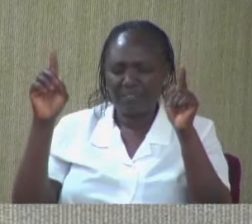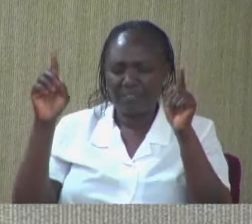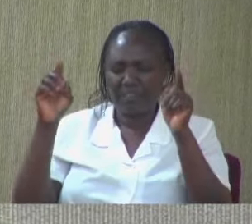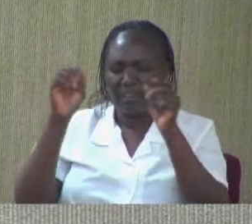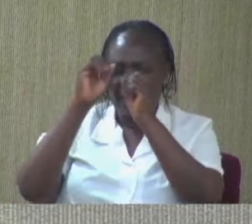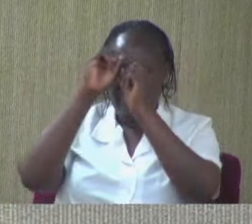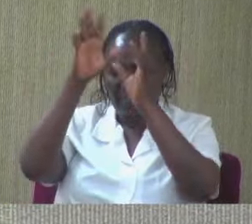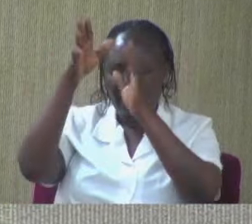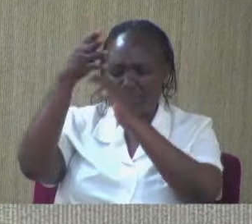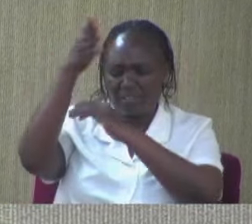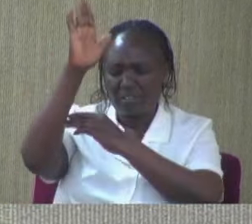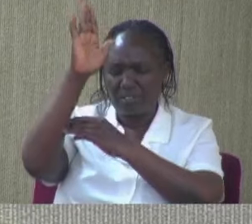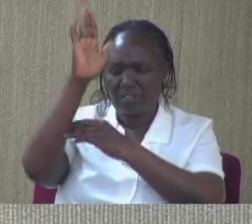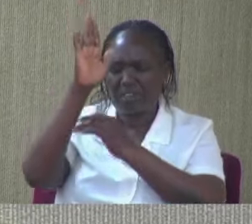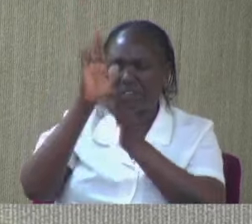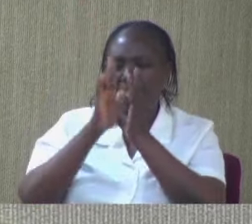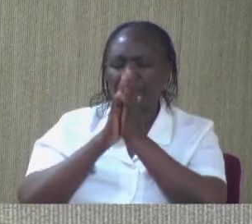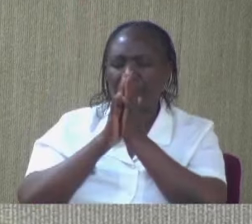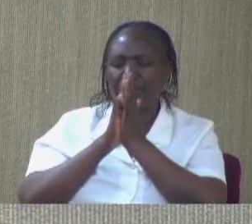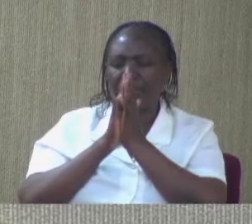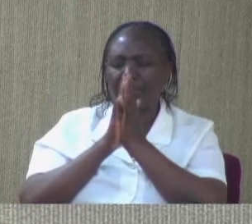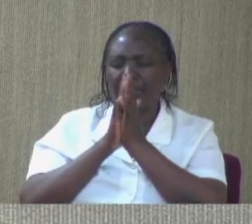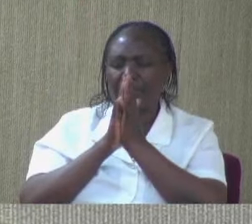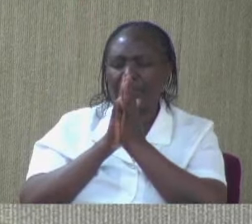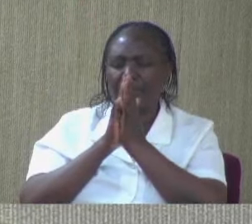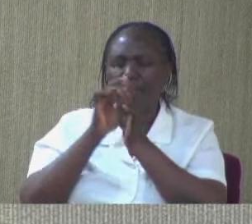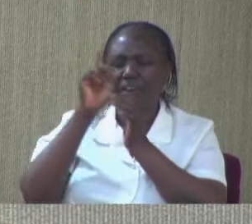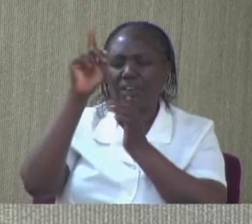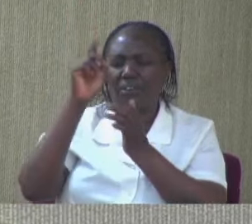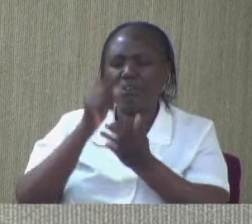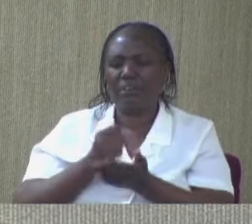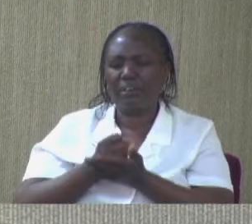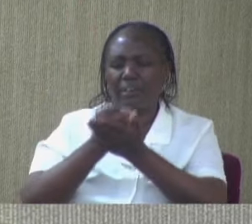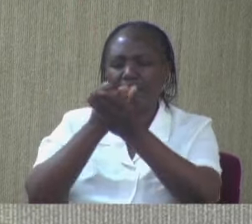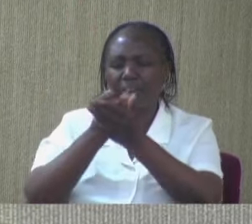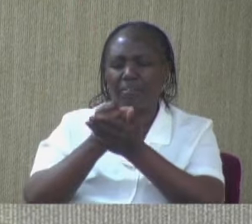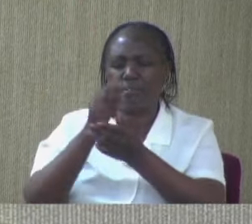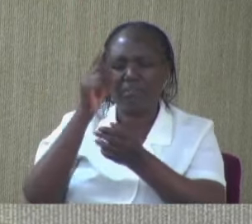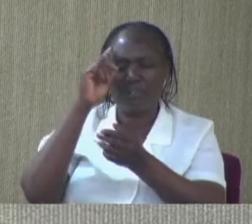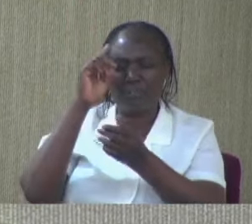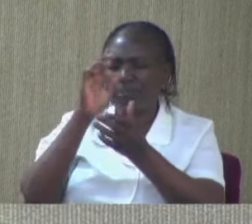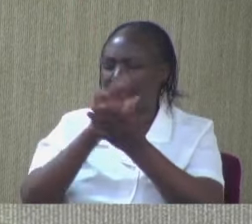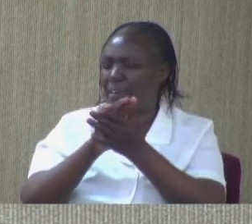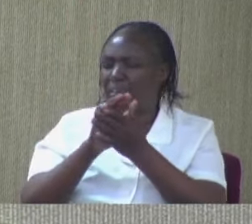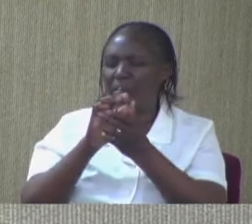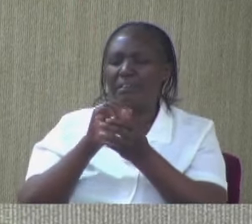Father Lord, I pray that you may help our unbelief,